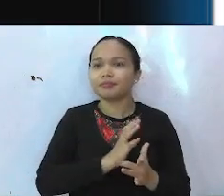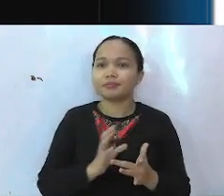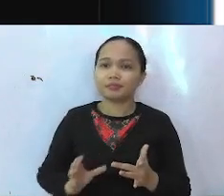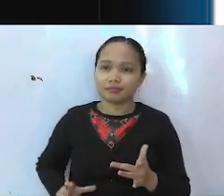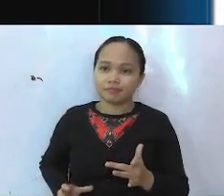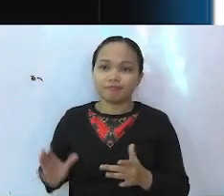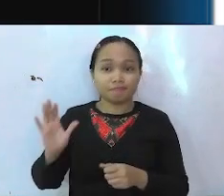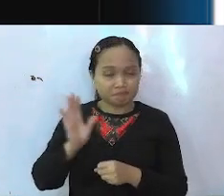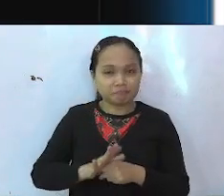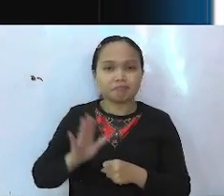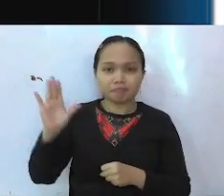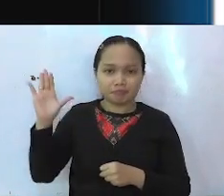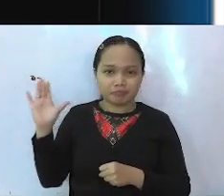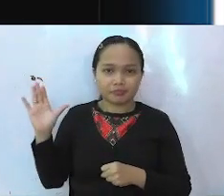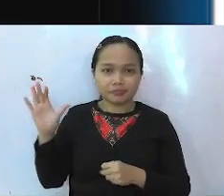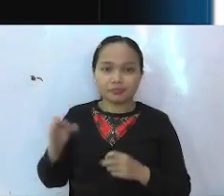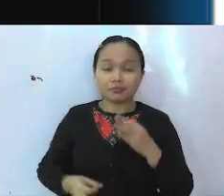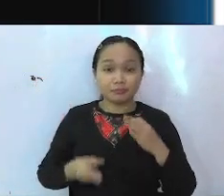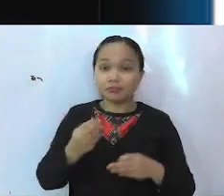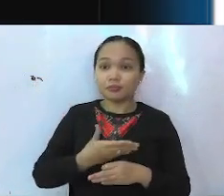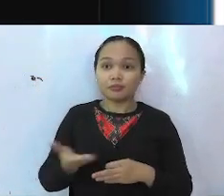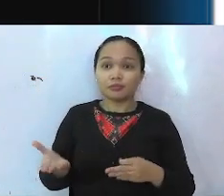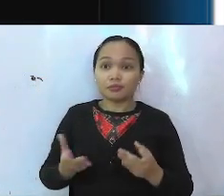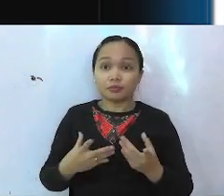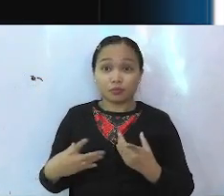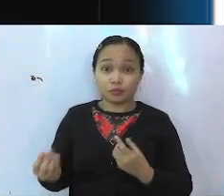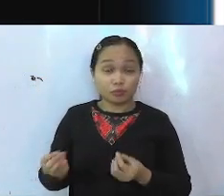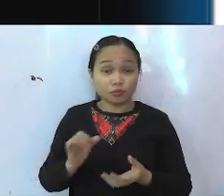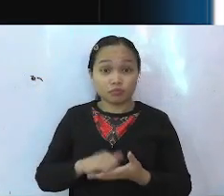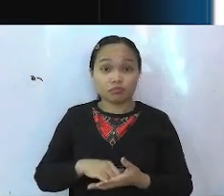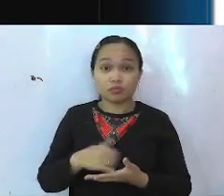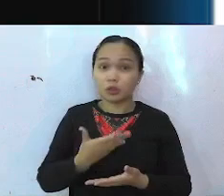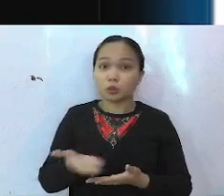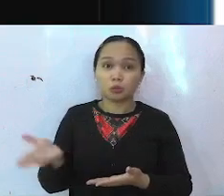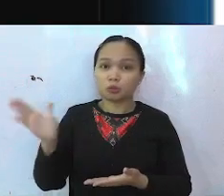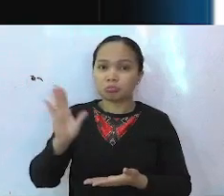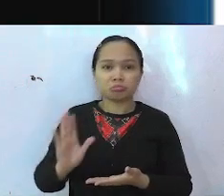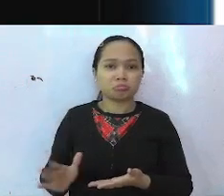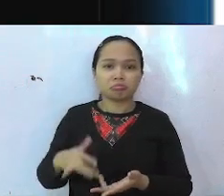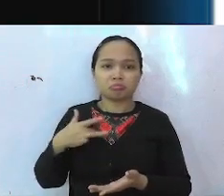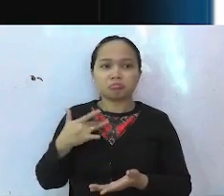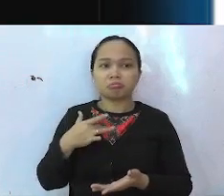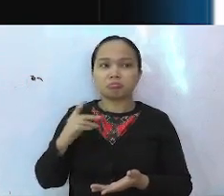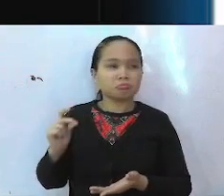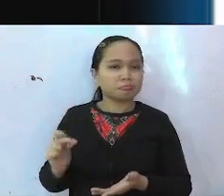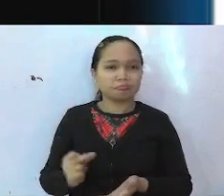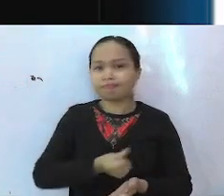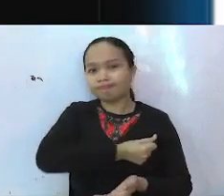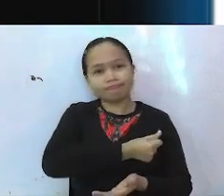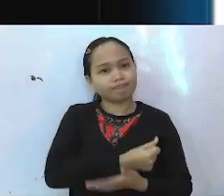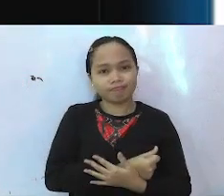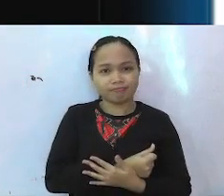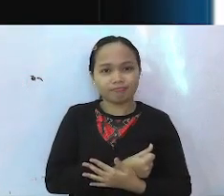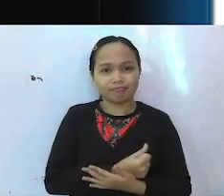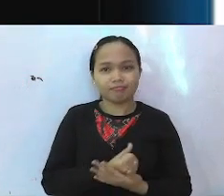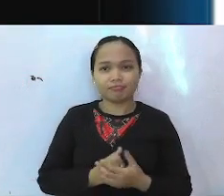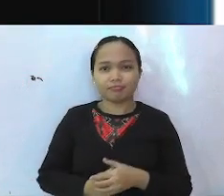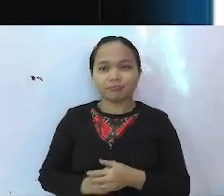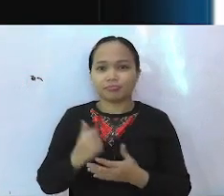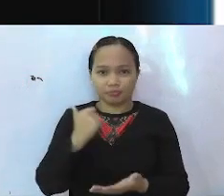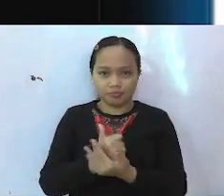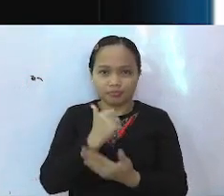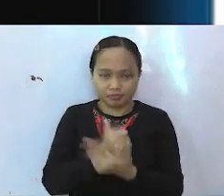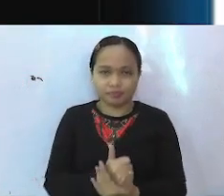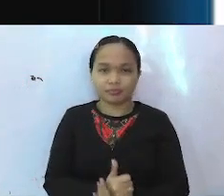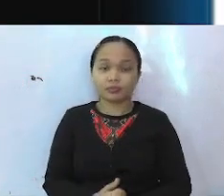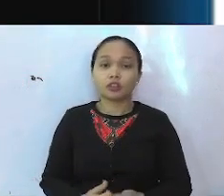I promise you, if you do that in your life, you'll never regret it. Amen. Amen. Amen. Amen. I